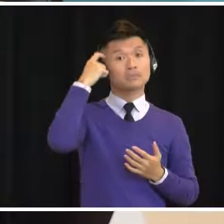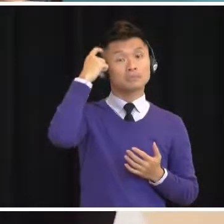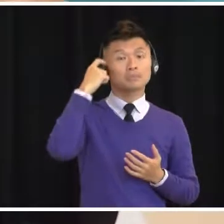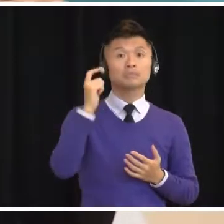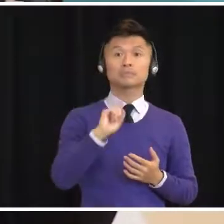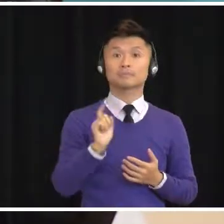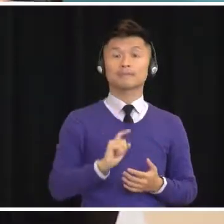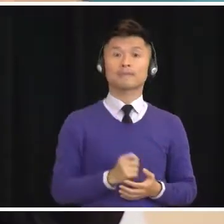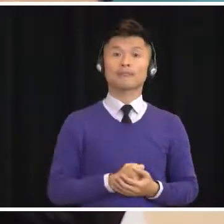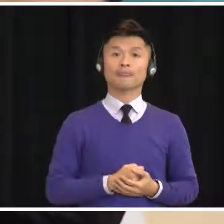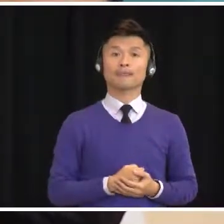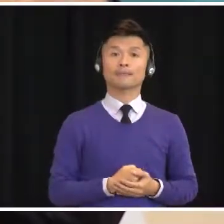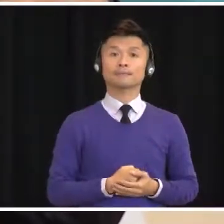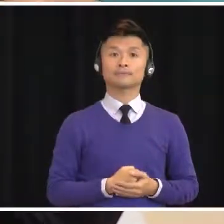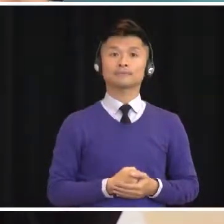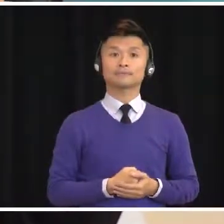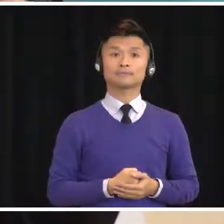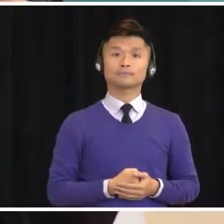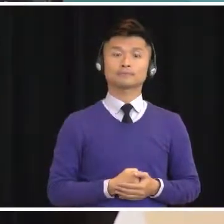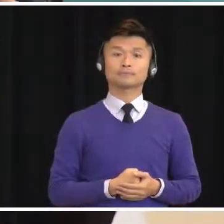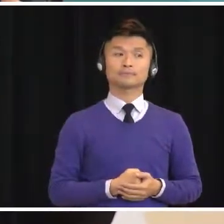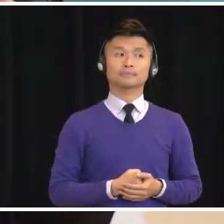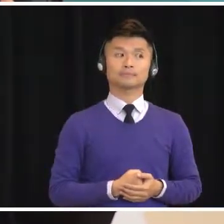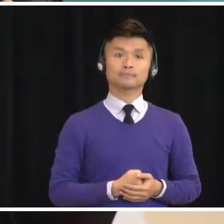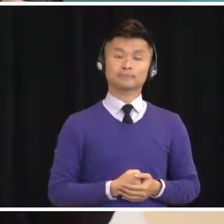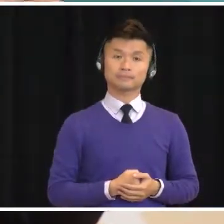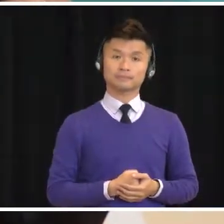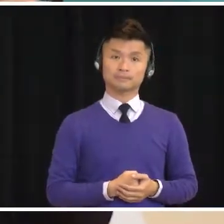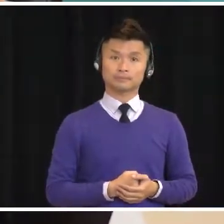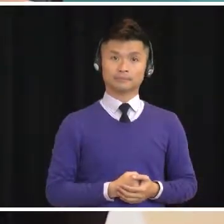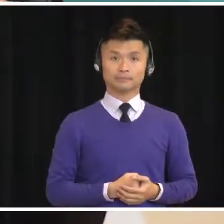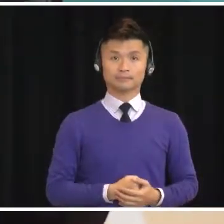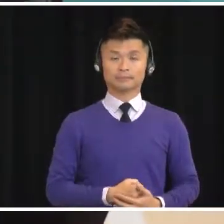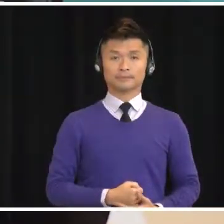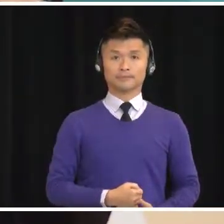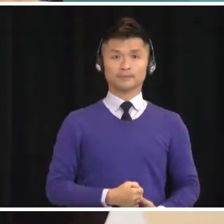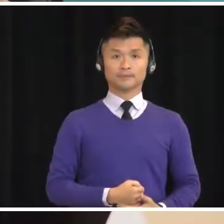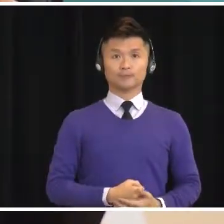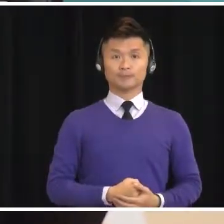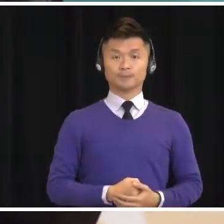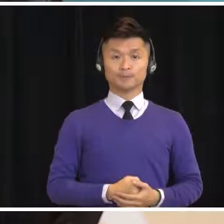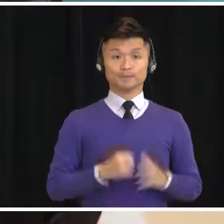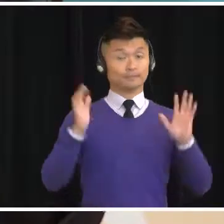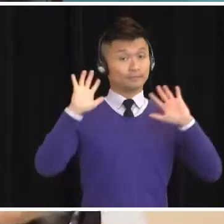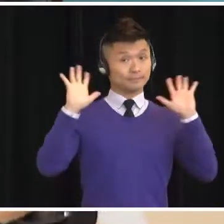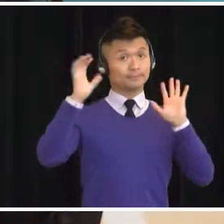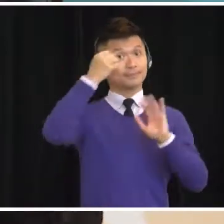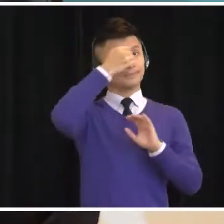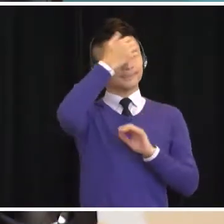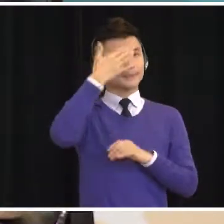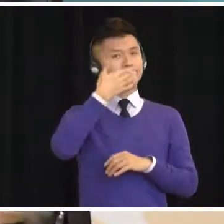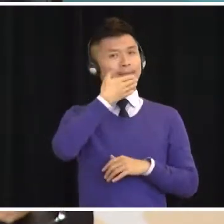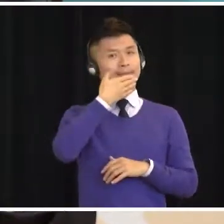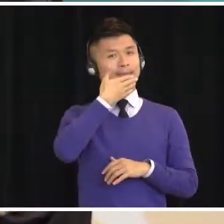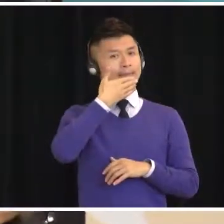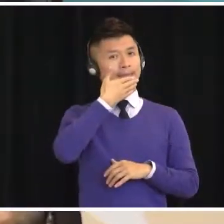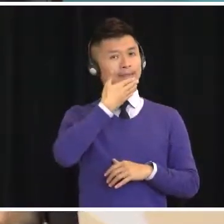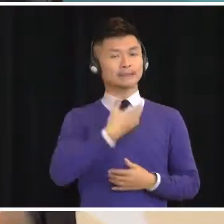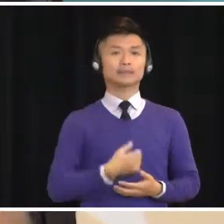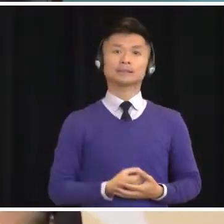would become more important than the interests of any other party, any other adult,